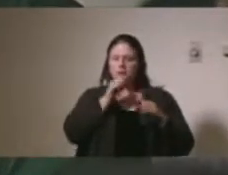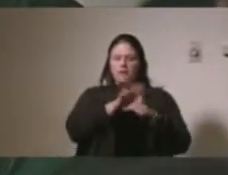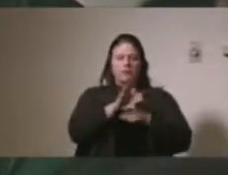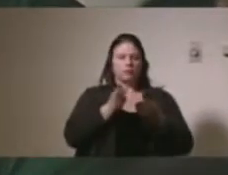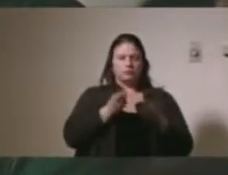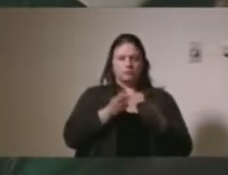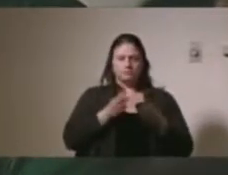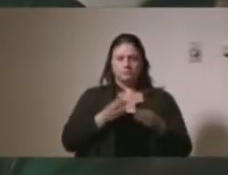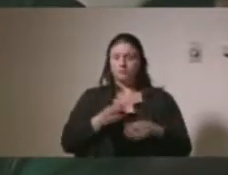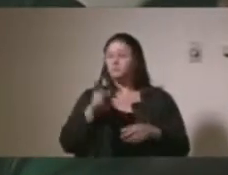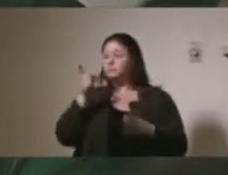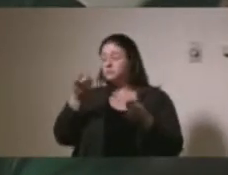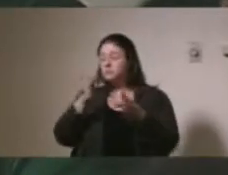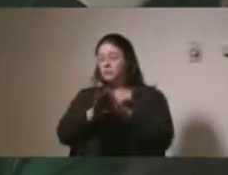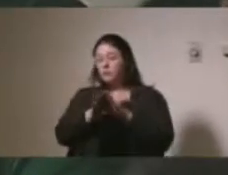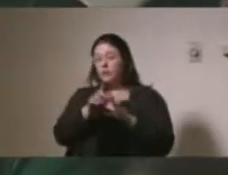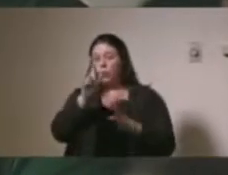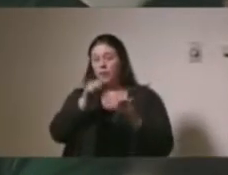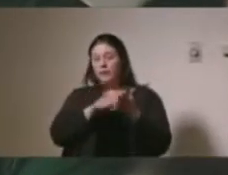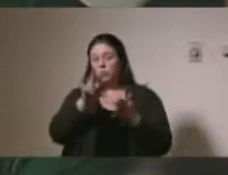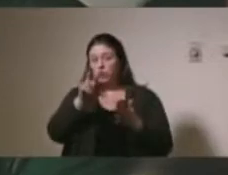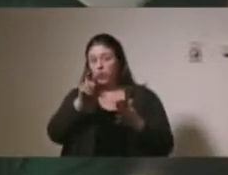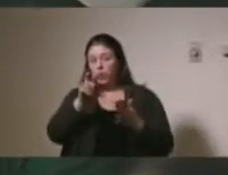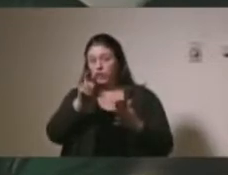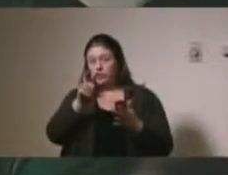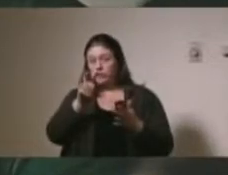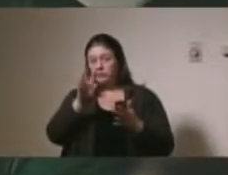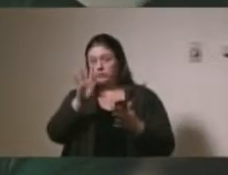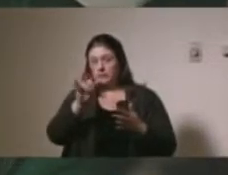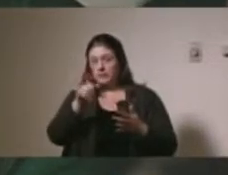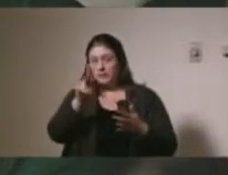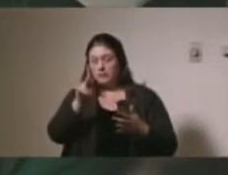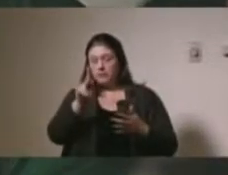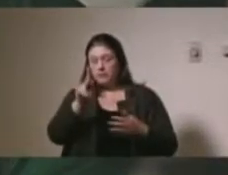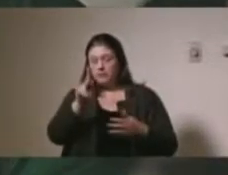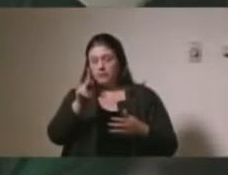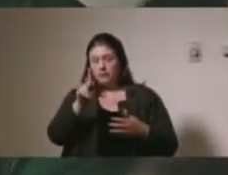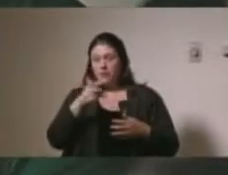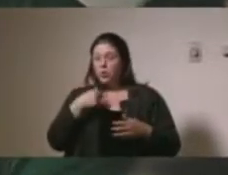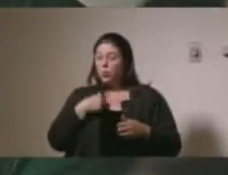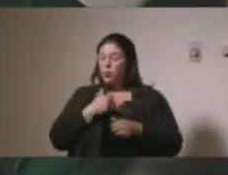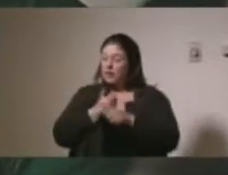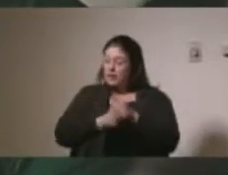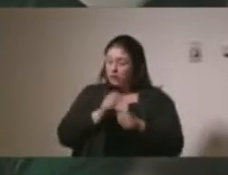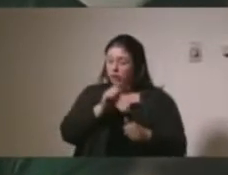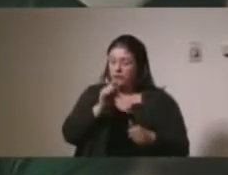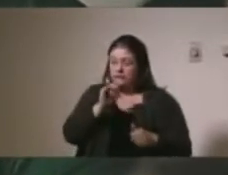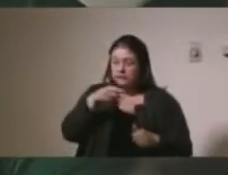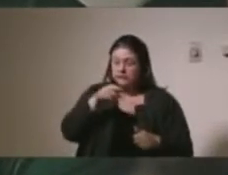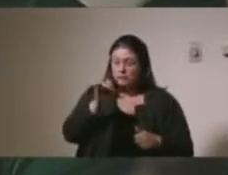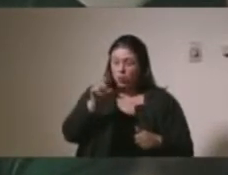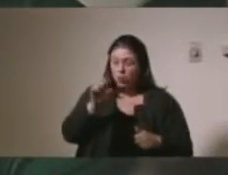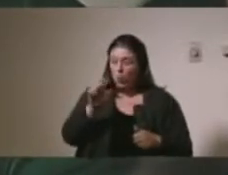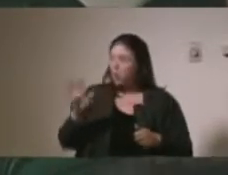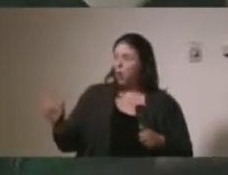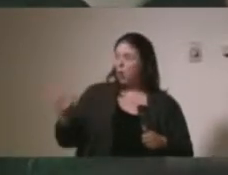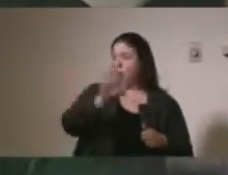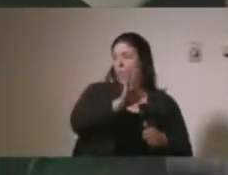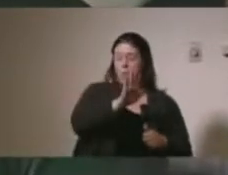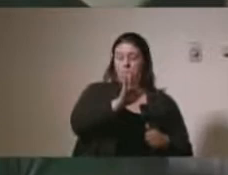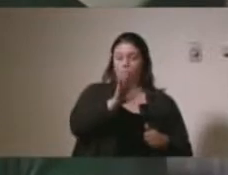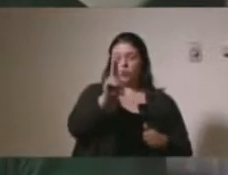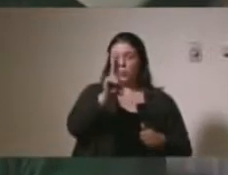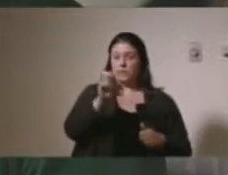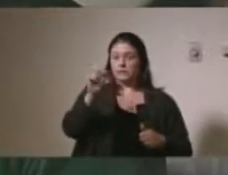last 2 years. 1,200. We're in every zip code in America, in every corner of America, and we